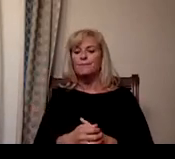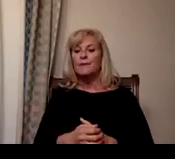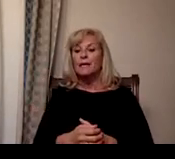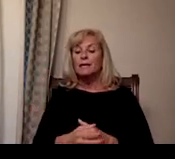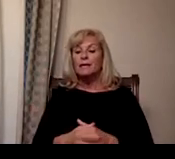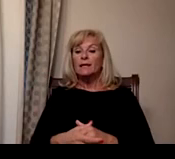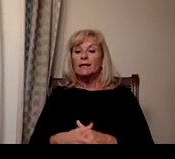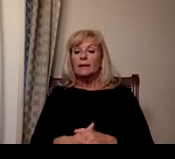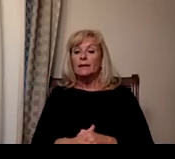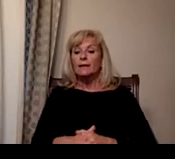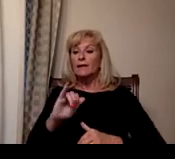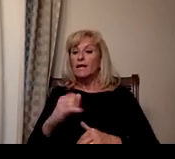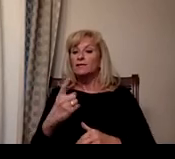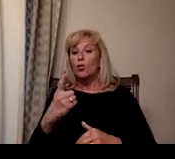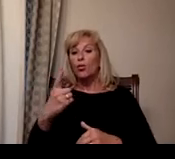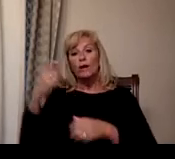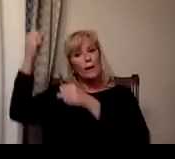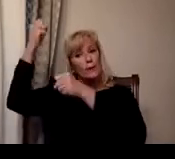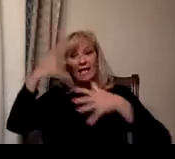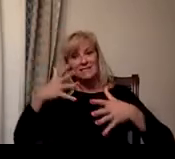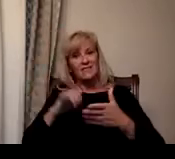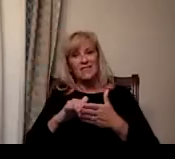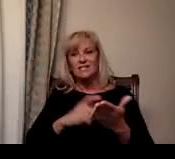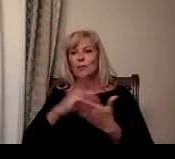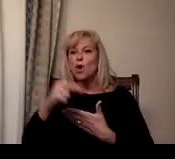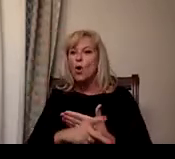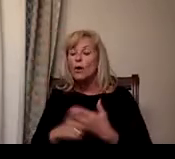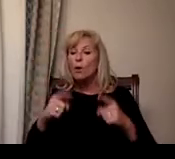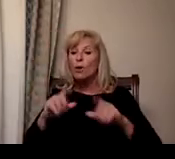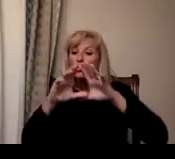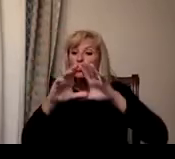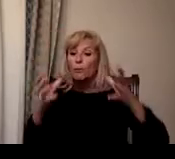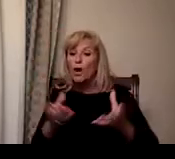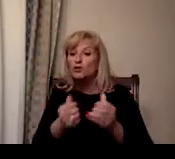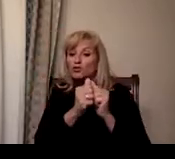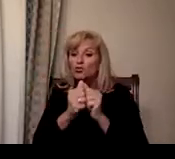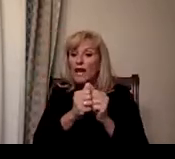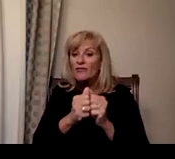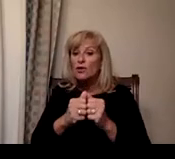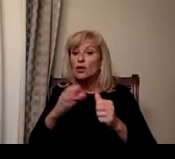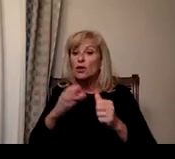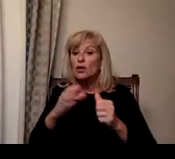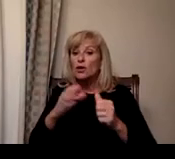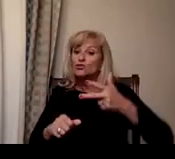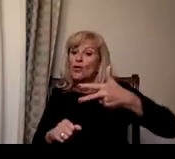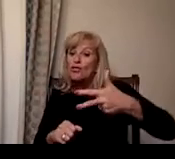So that's one of the blessings of this program is when you bundle, you can choose 3